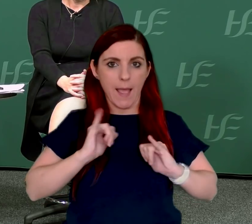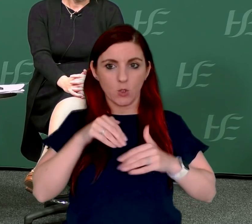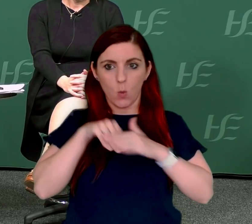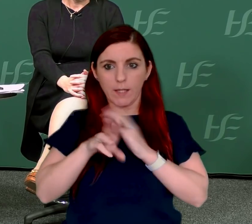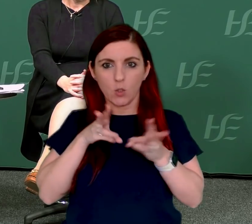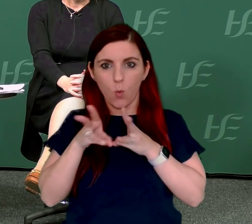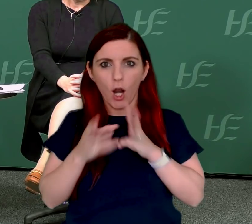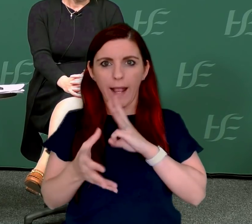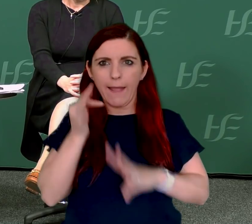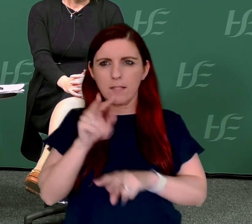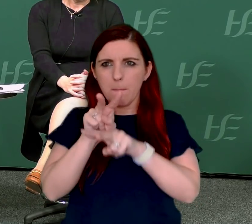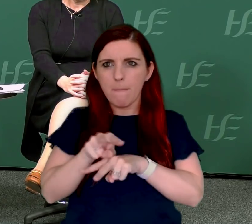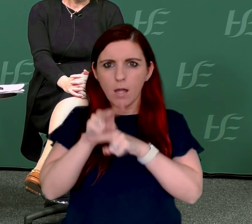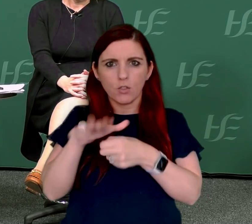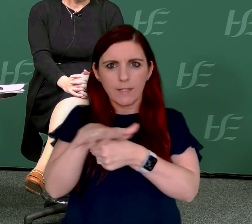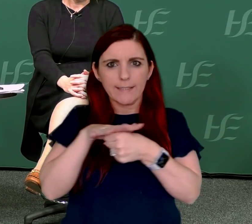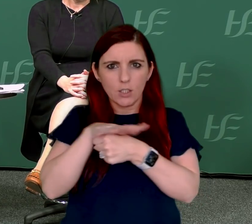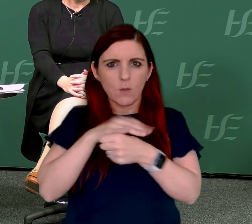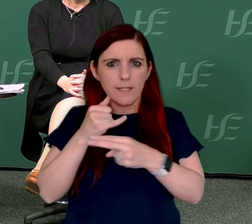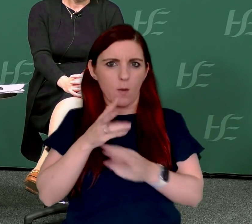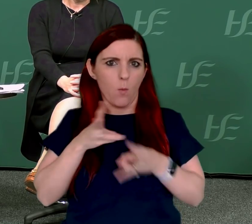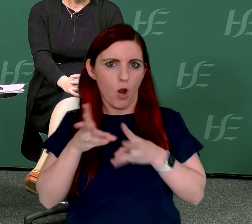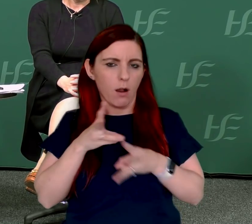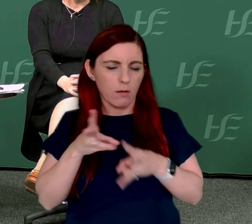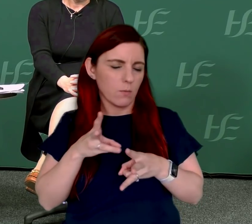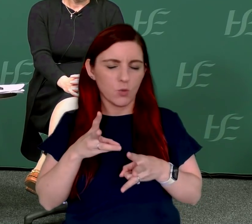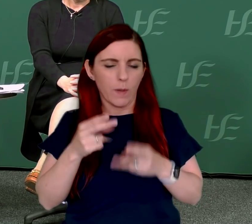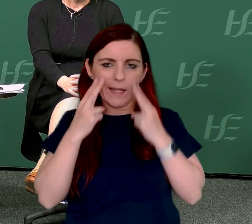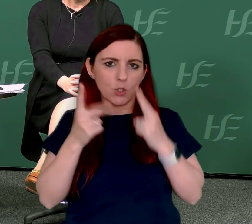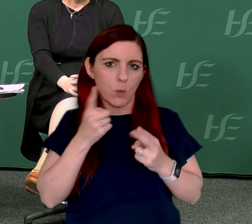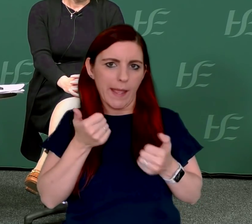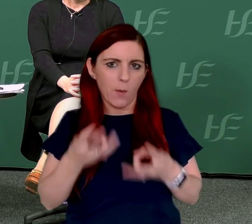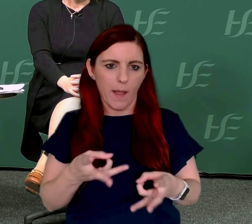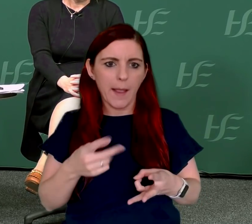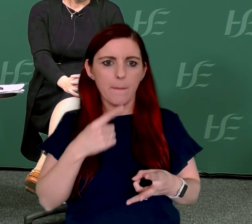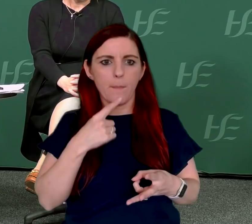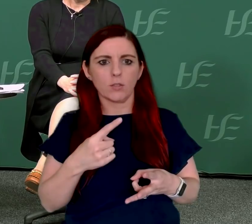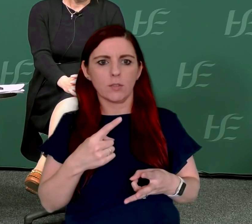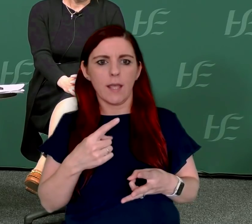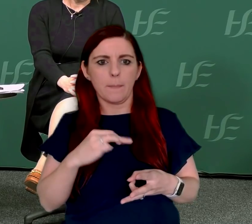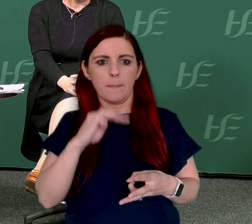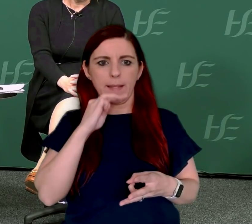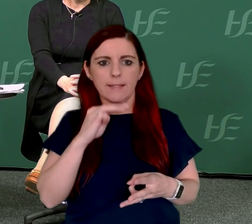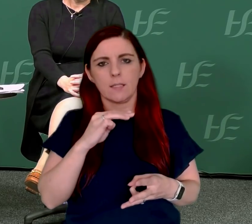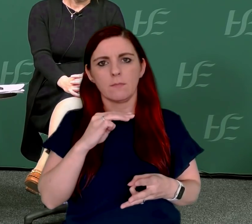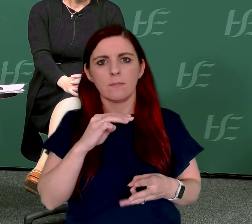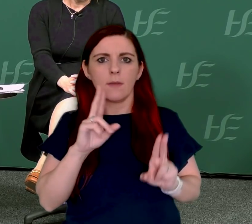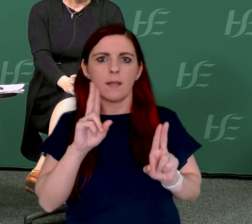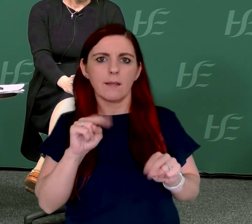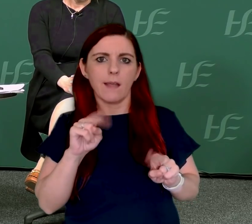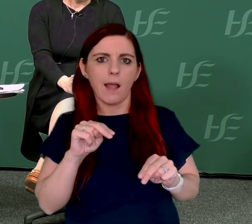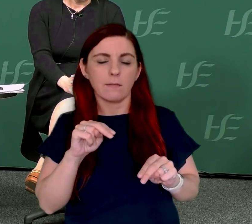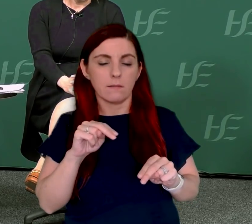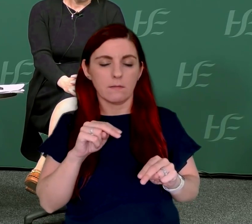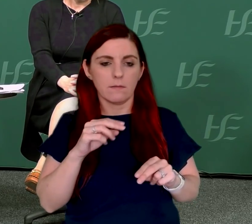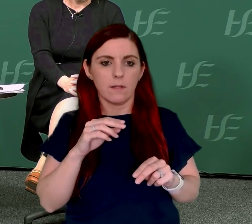certain monitored conditions at work, as we had to do in the first phase. So derogation would apply to the extent that they but would continue to restrict their movements